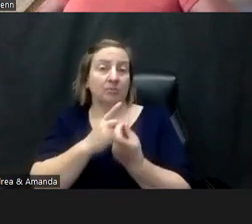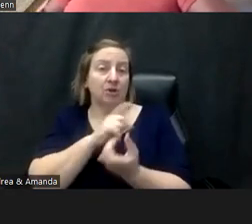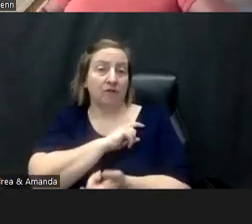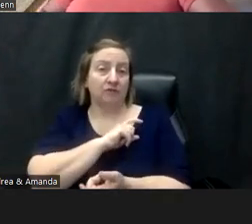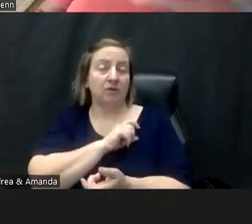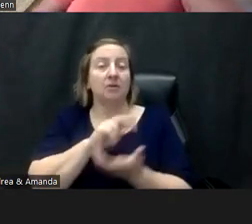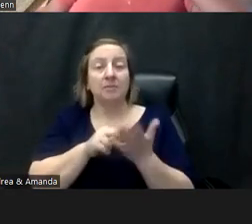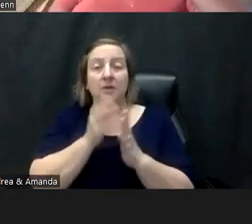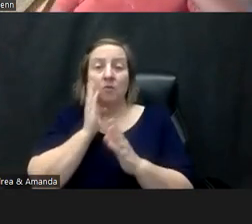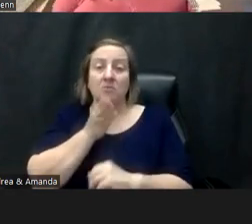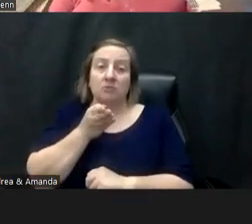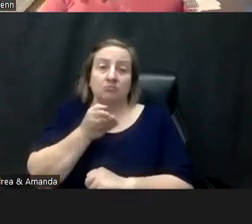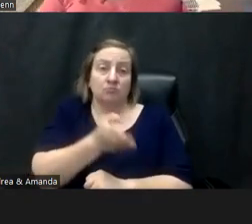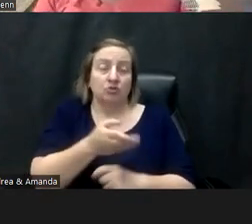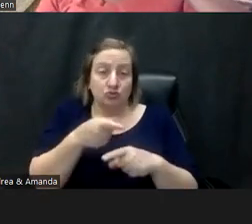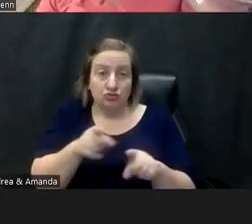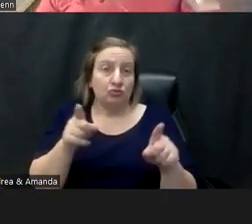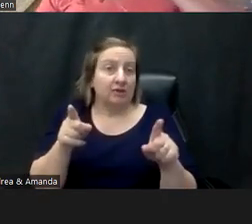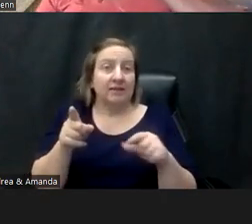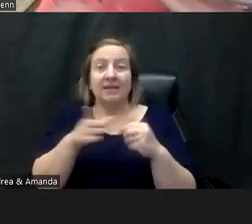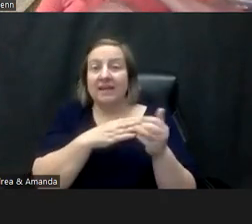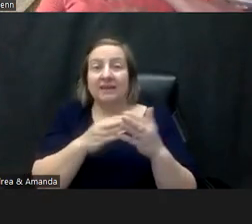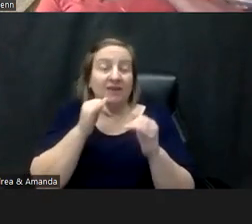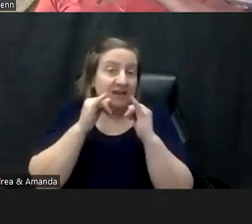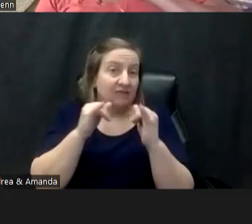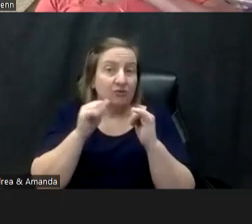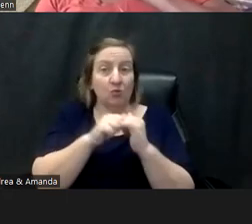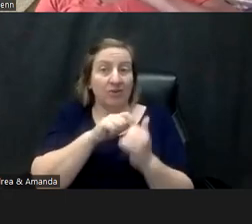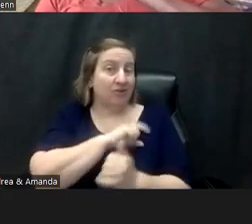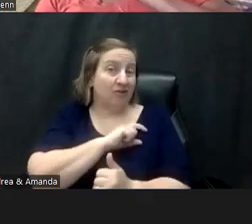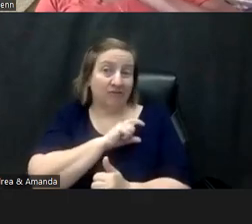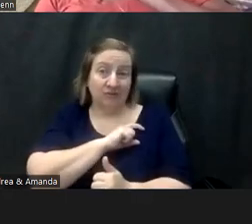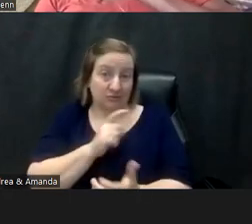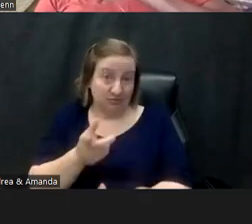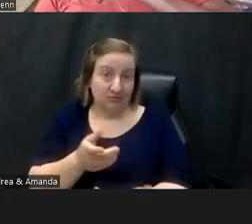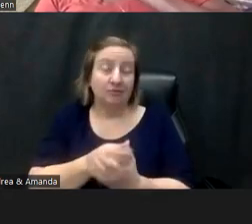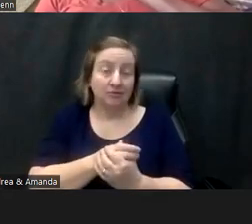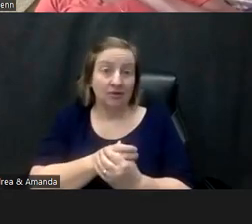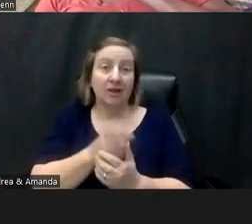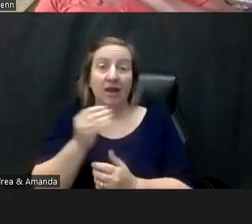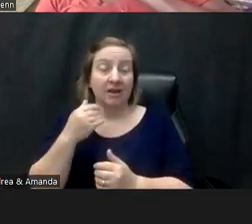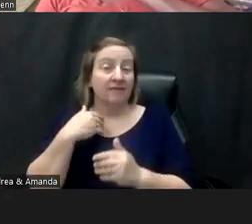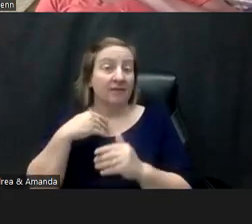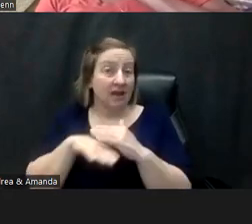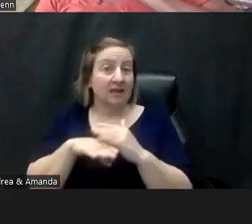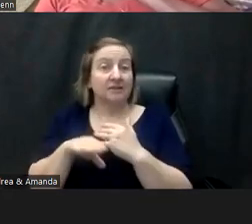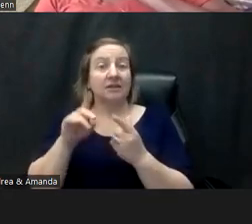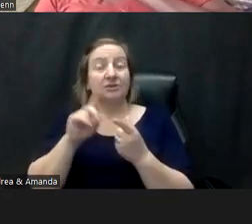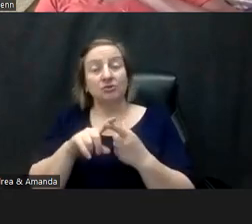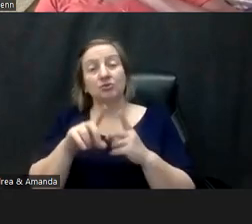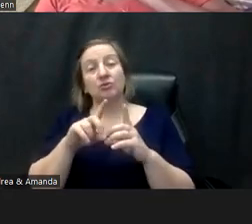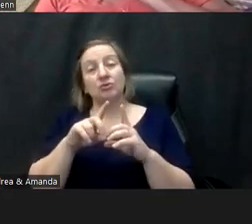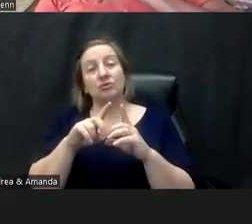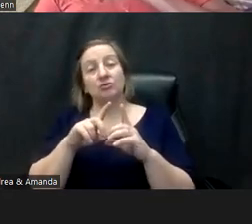going to be present during even the interview with the officer. And they have access to Department